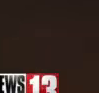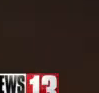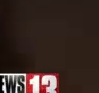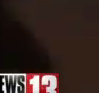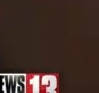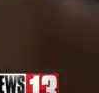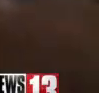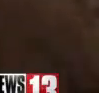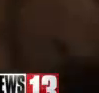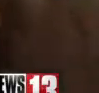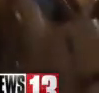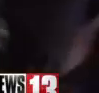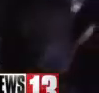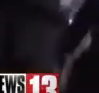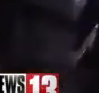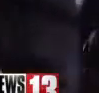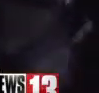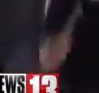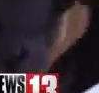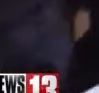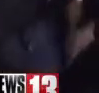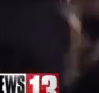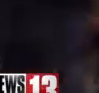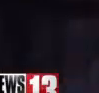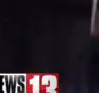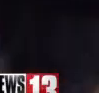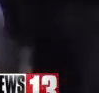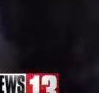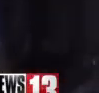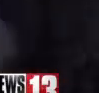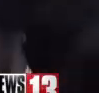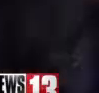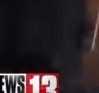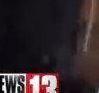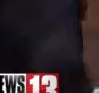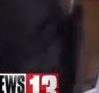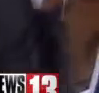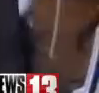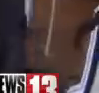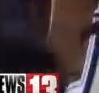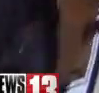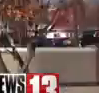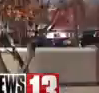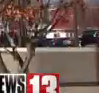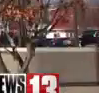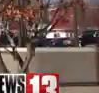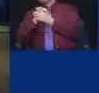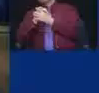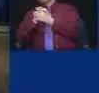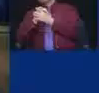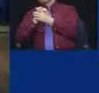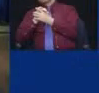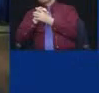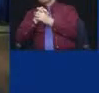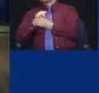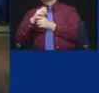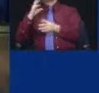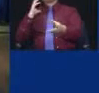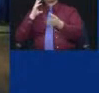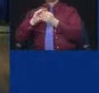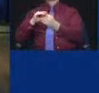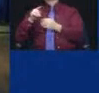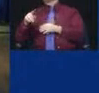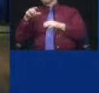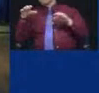of his plea. This incident happened in March of 2019. Officers responded to a home on First Street for a loud party.